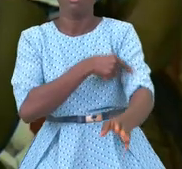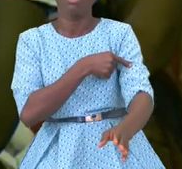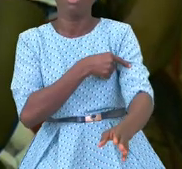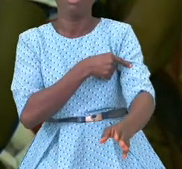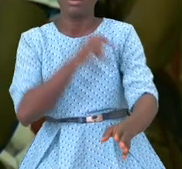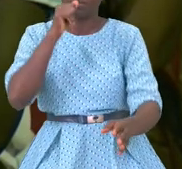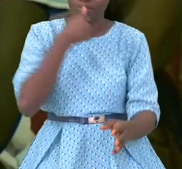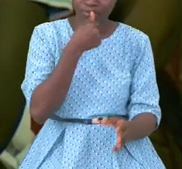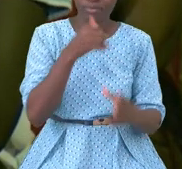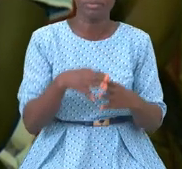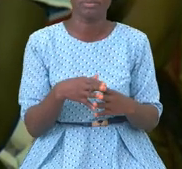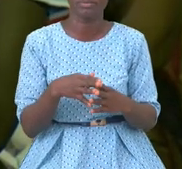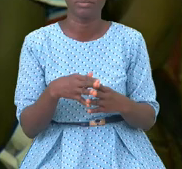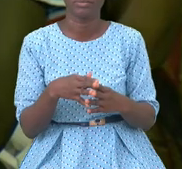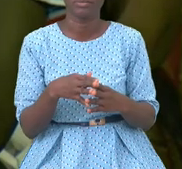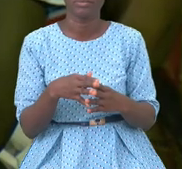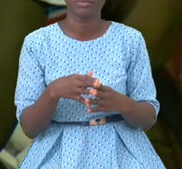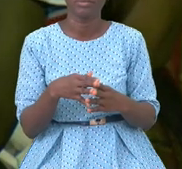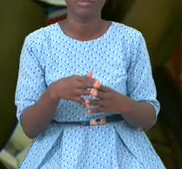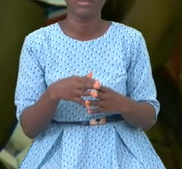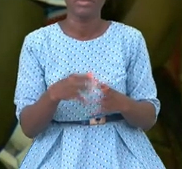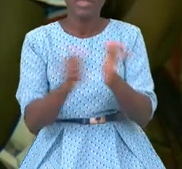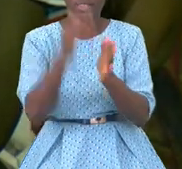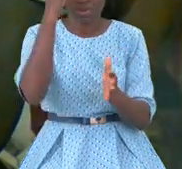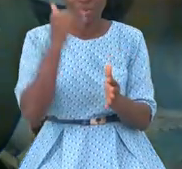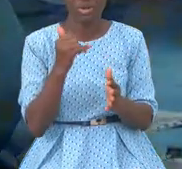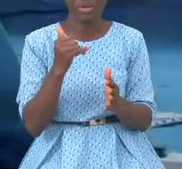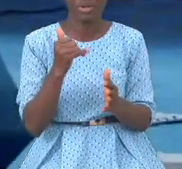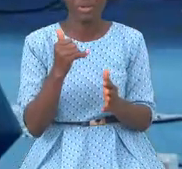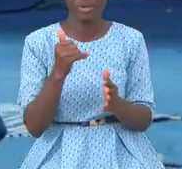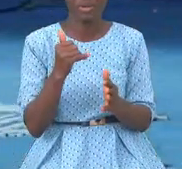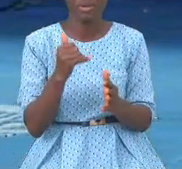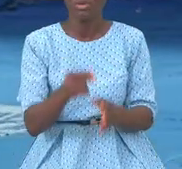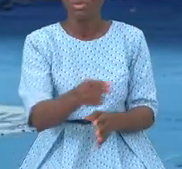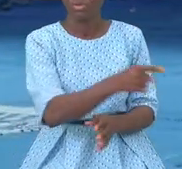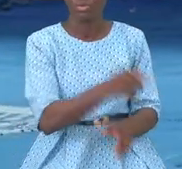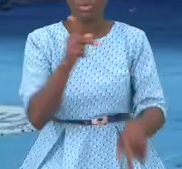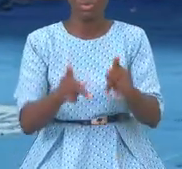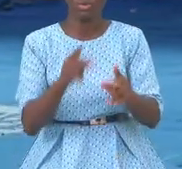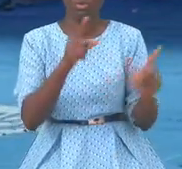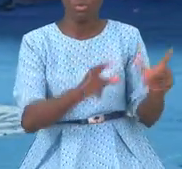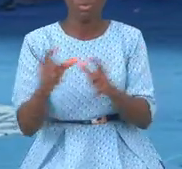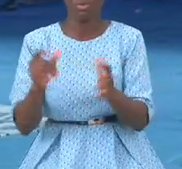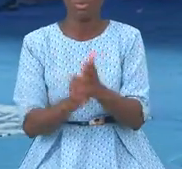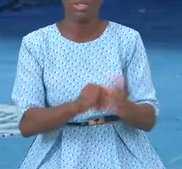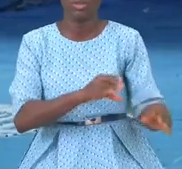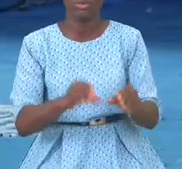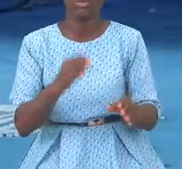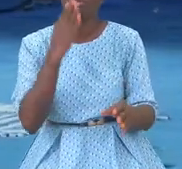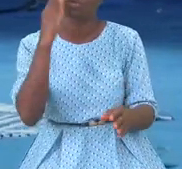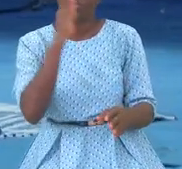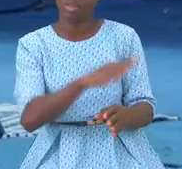That's why those who do evil, that's why the hammer does not come from heaven